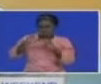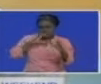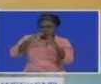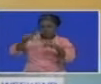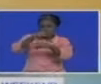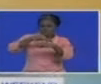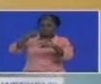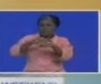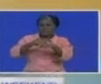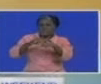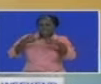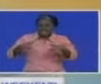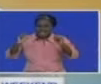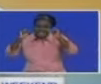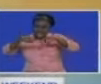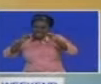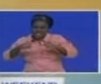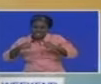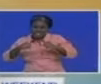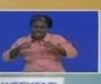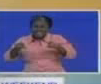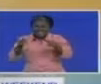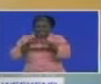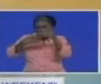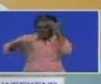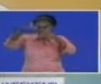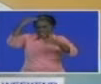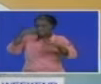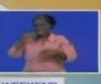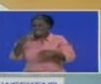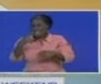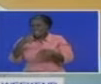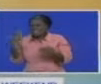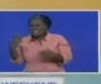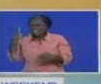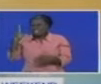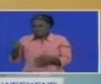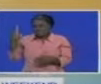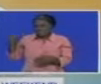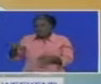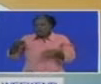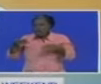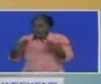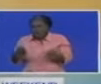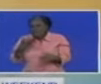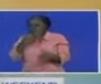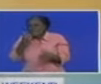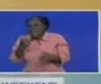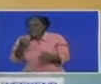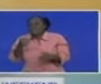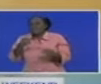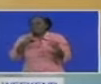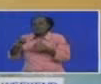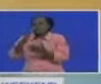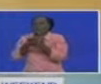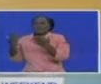conversation, and let us agree, as Professor is making it, that things are cheaper somewhere or it is better to go somewhere. But let